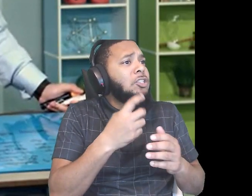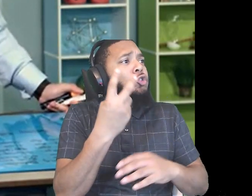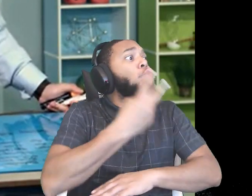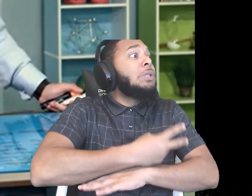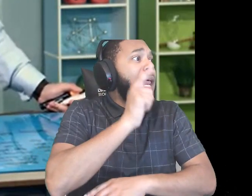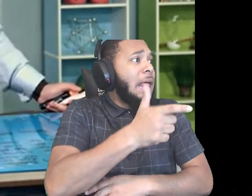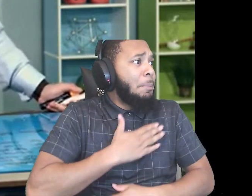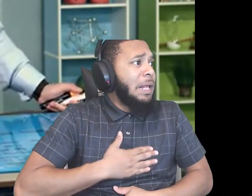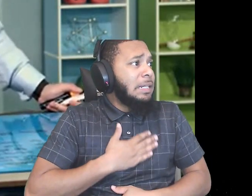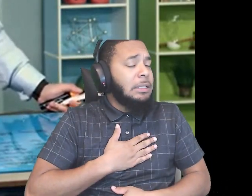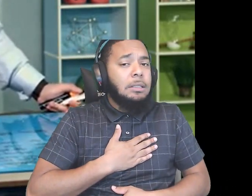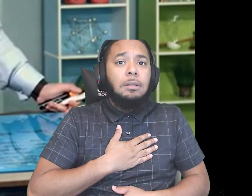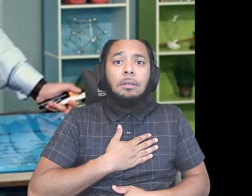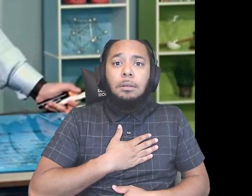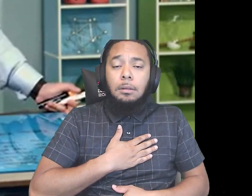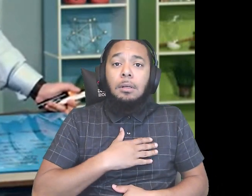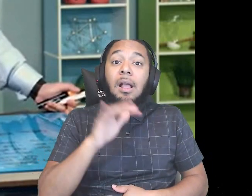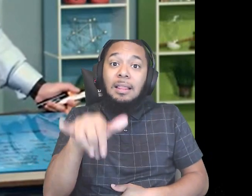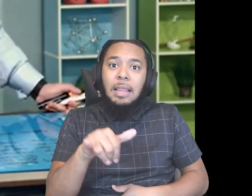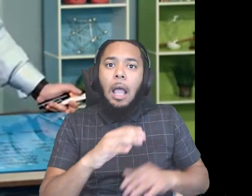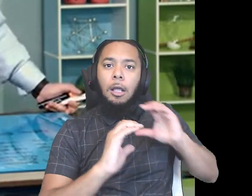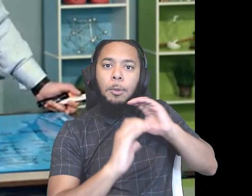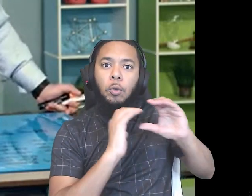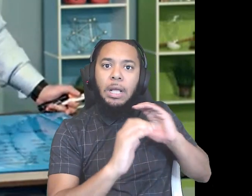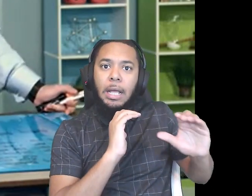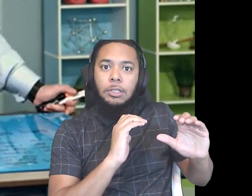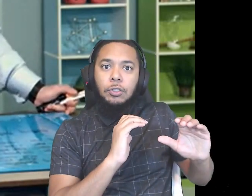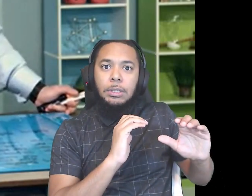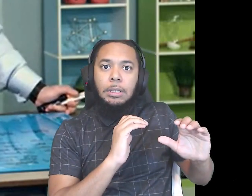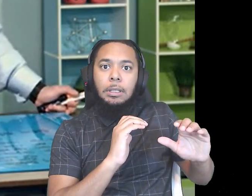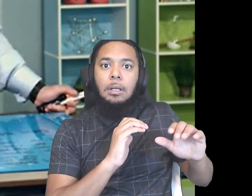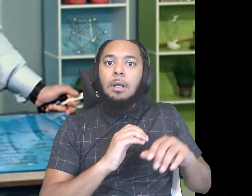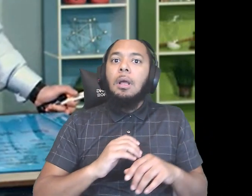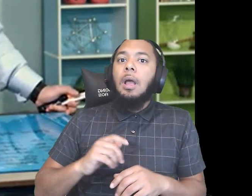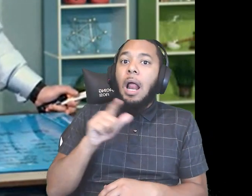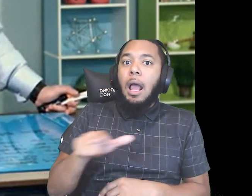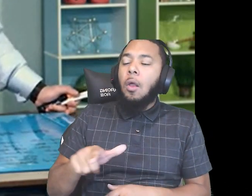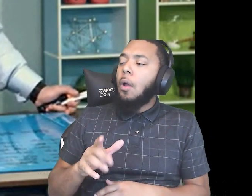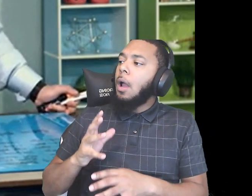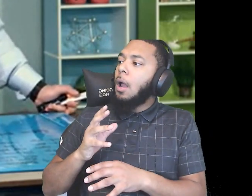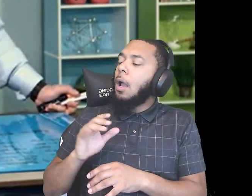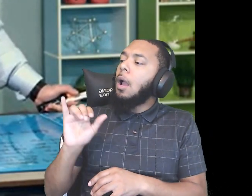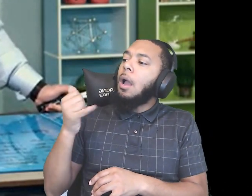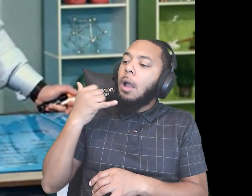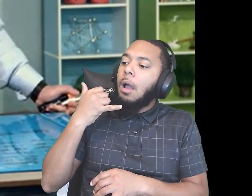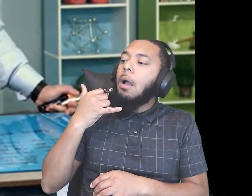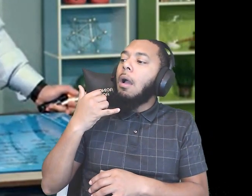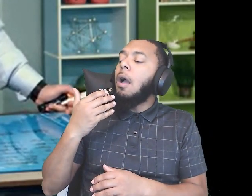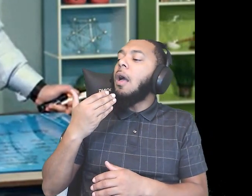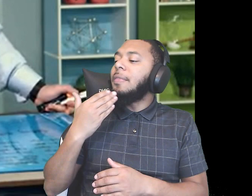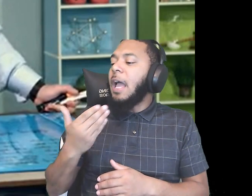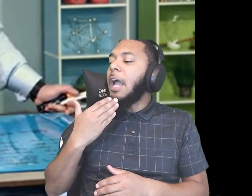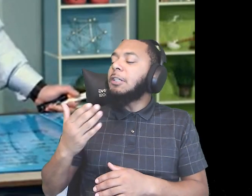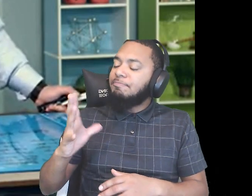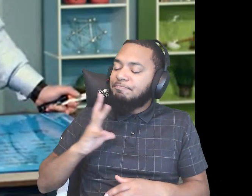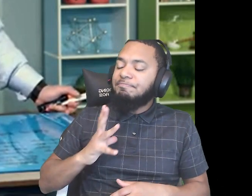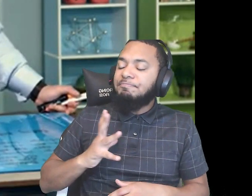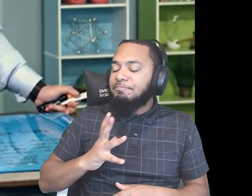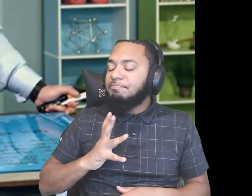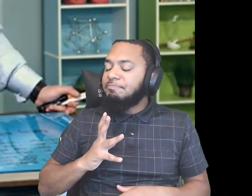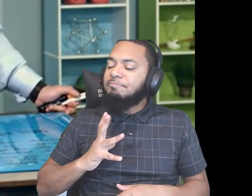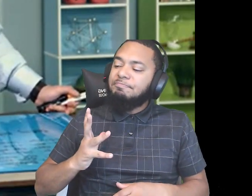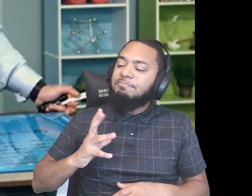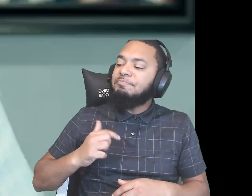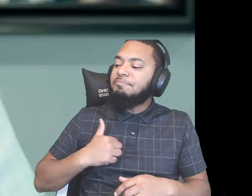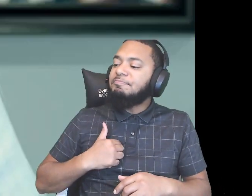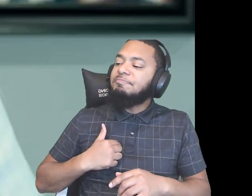communication with forethought. Most landlords are going to be like, thank you for calling me. I appreciate you. Yes, I'll give you the